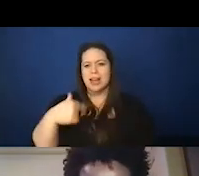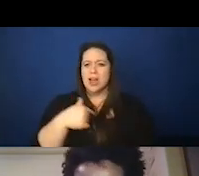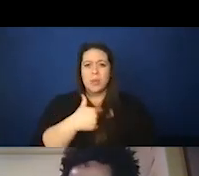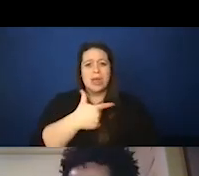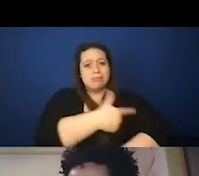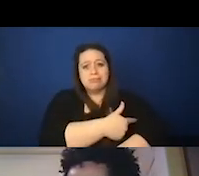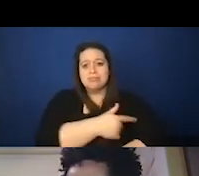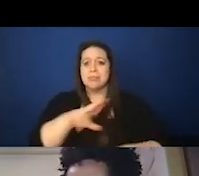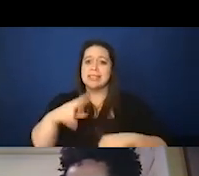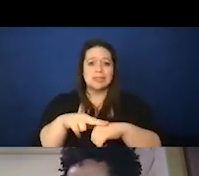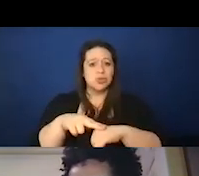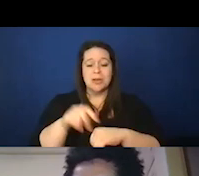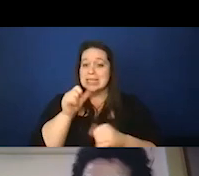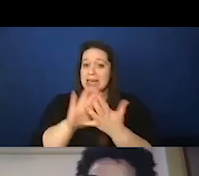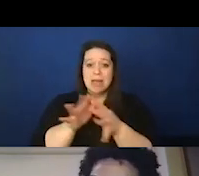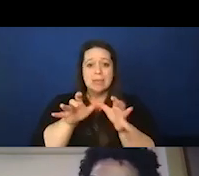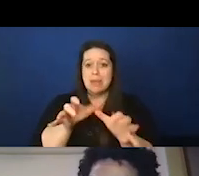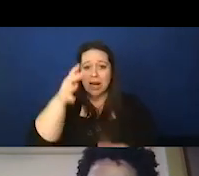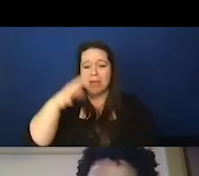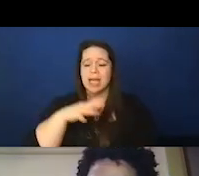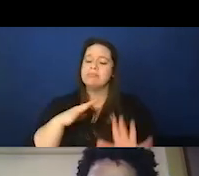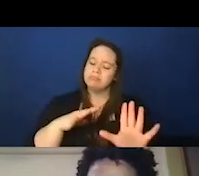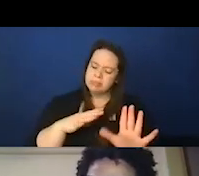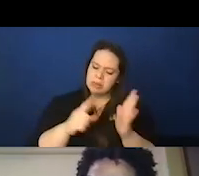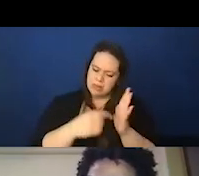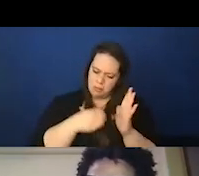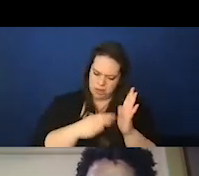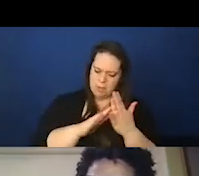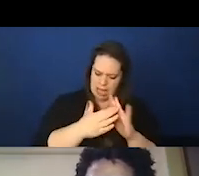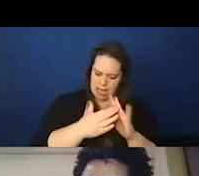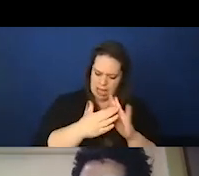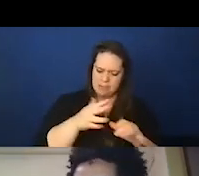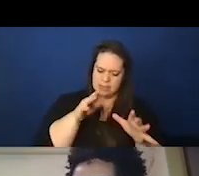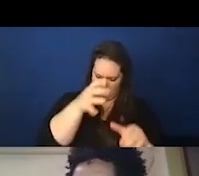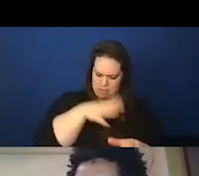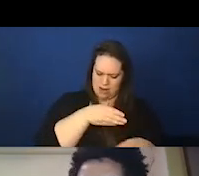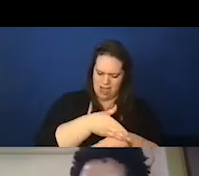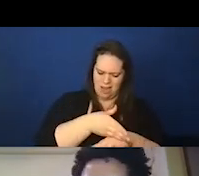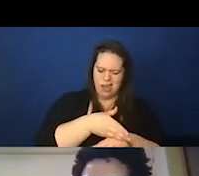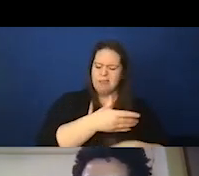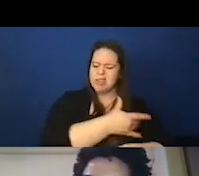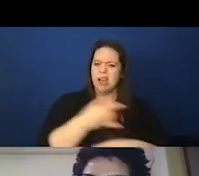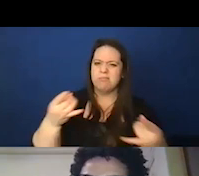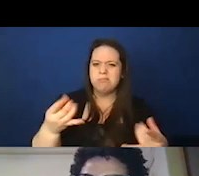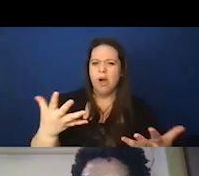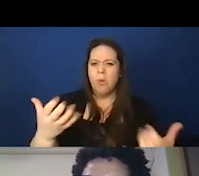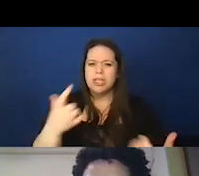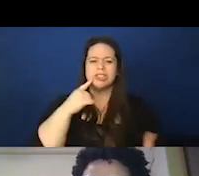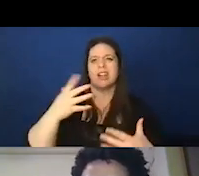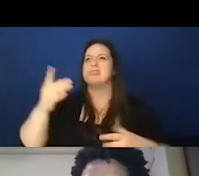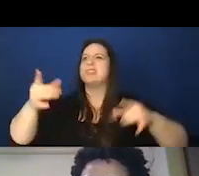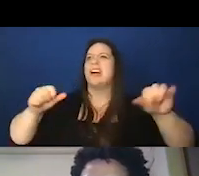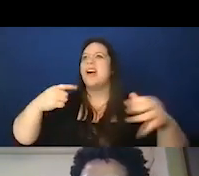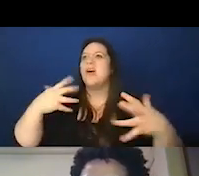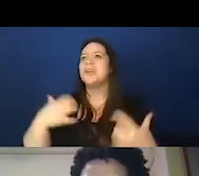real important for that information and their experience. So we put videos on a lot of their